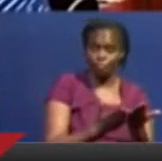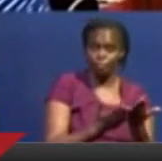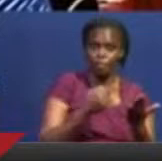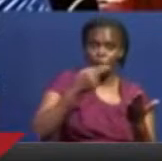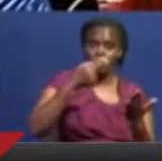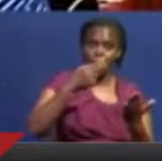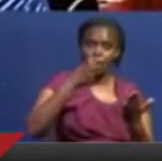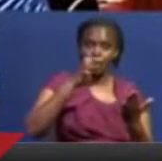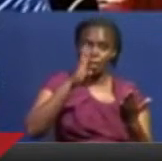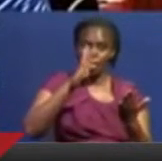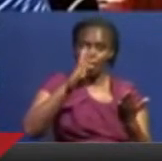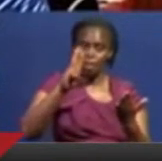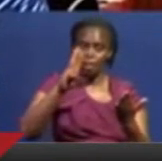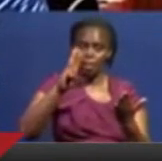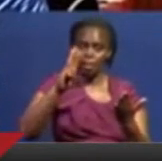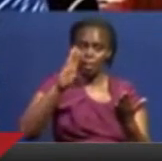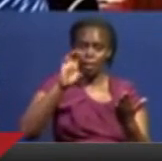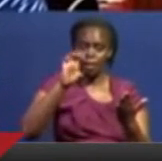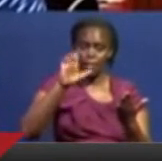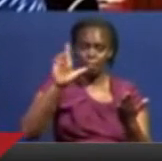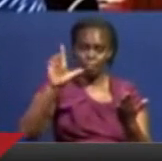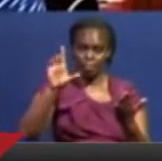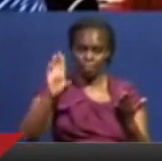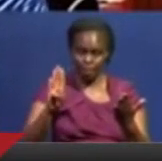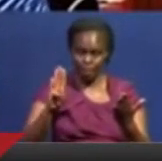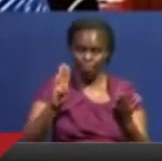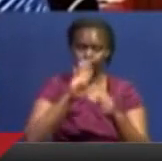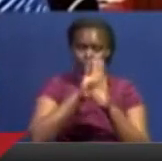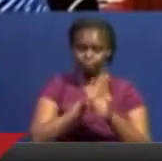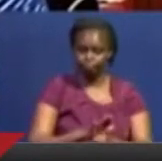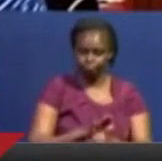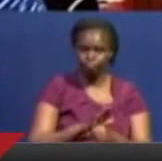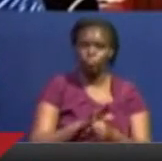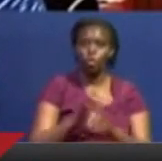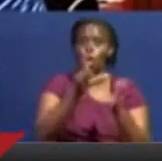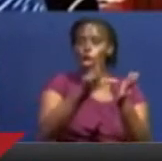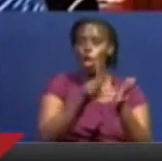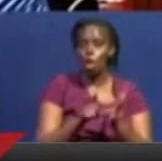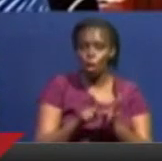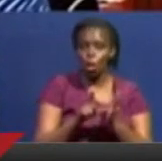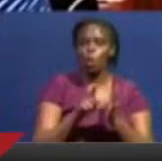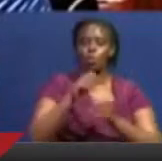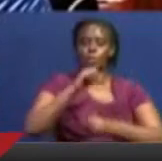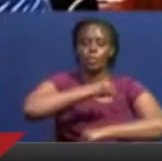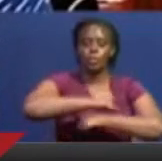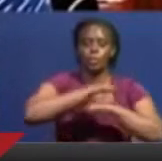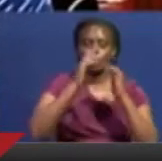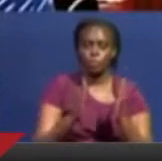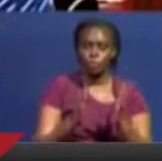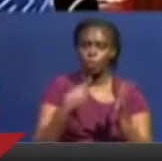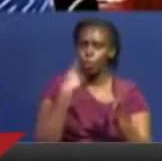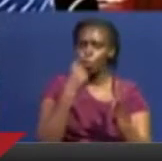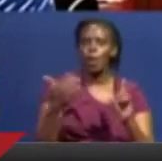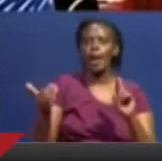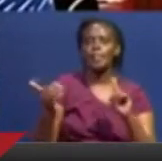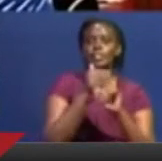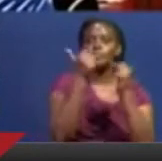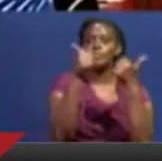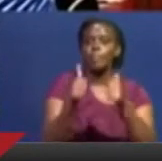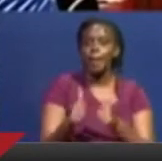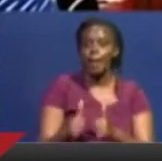Higher Education Loans Board shall not deny a loan to a student who has not